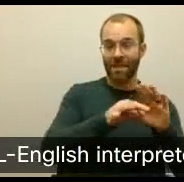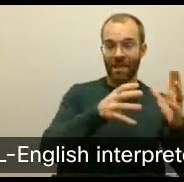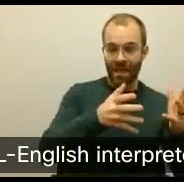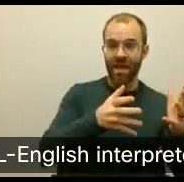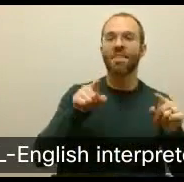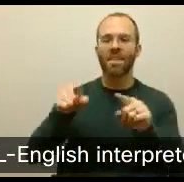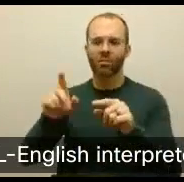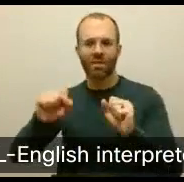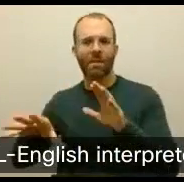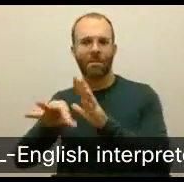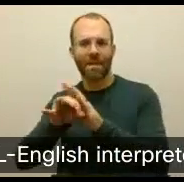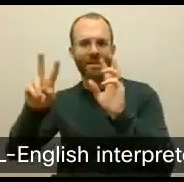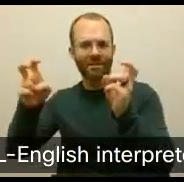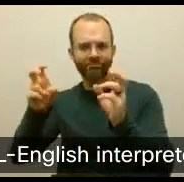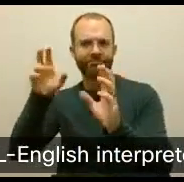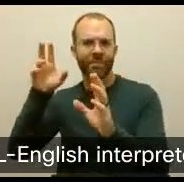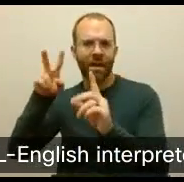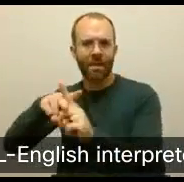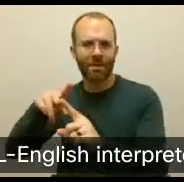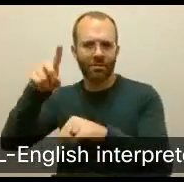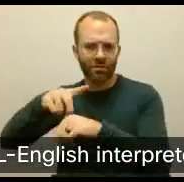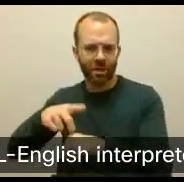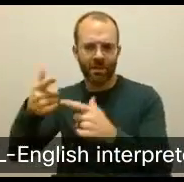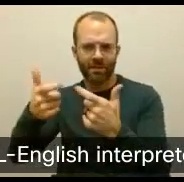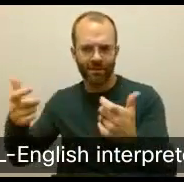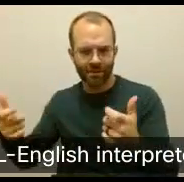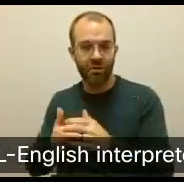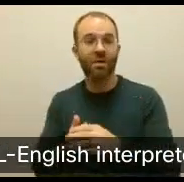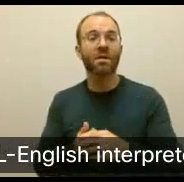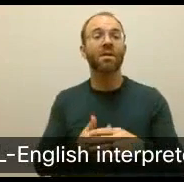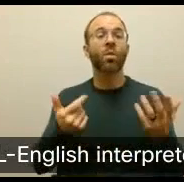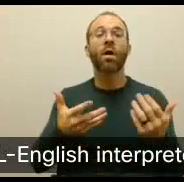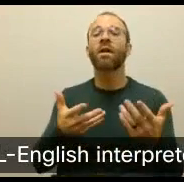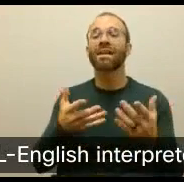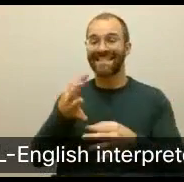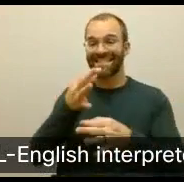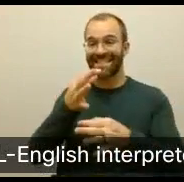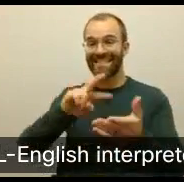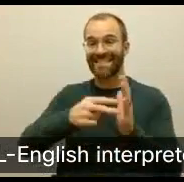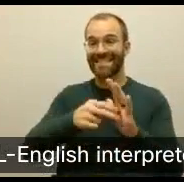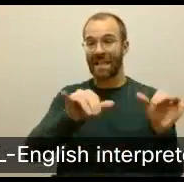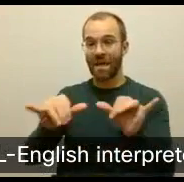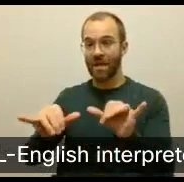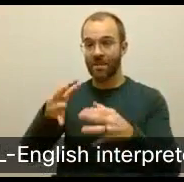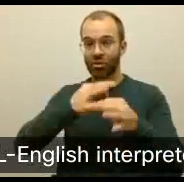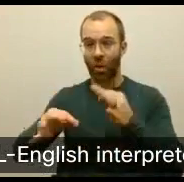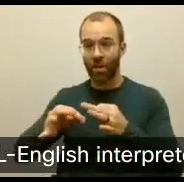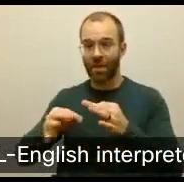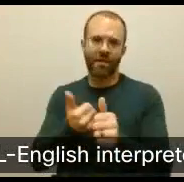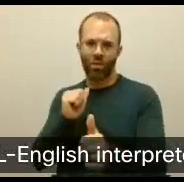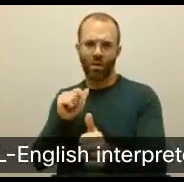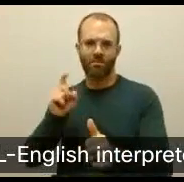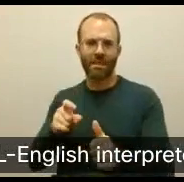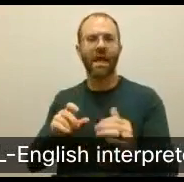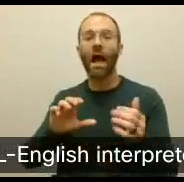and audience. When we're paraphrasing, we want to ensure we're avoiding simply synonym swapping. And to help us do that, we can use these